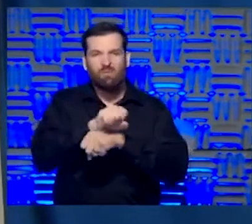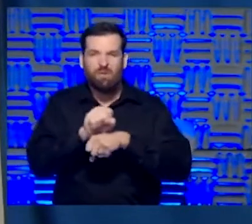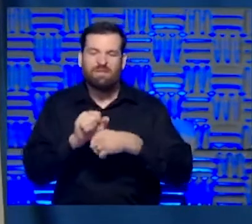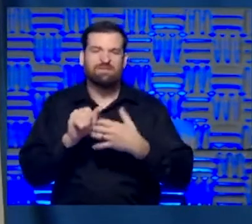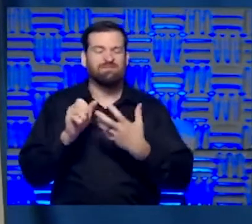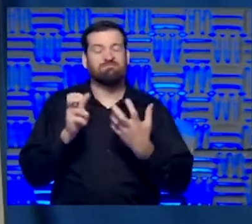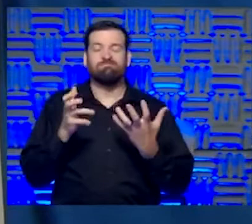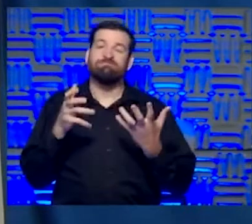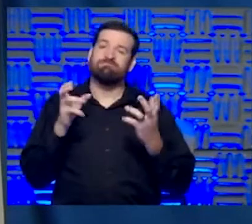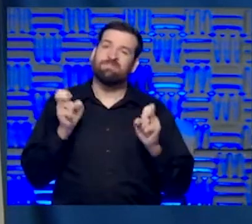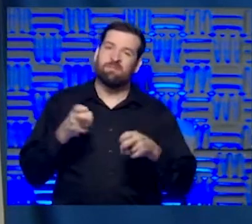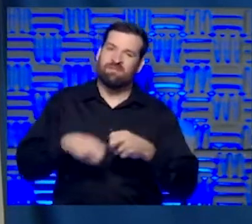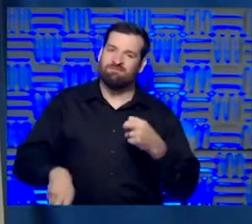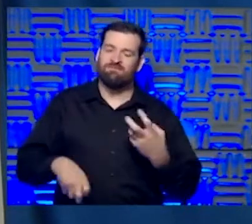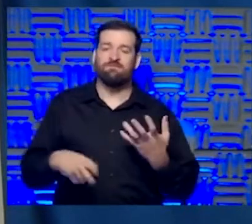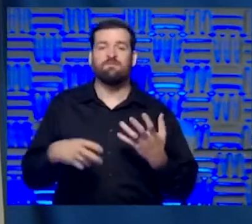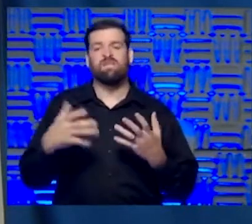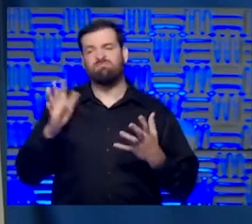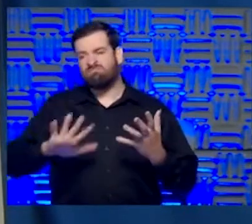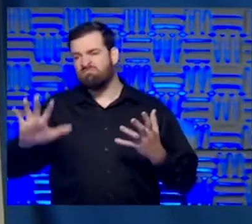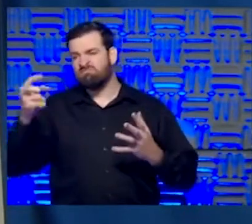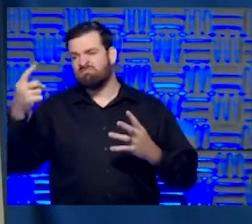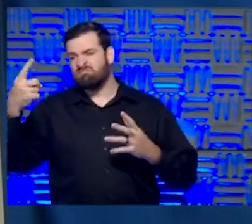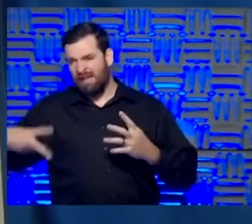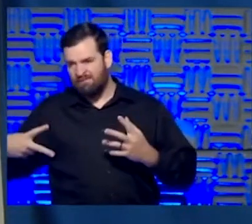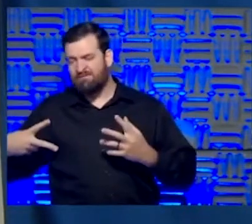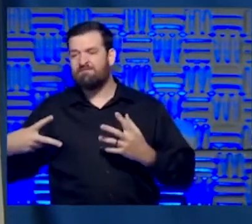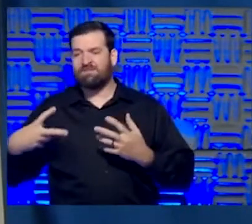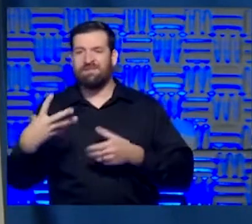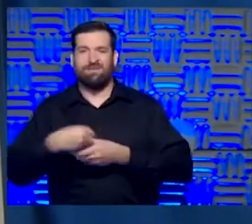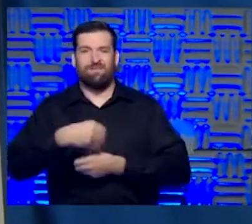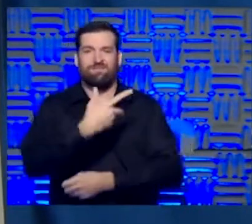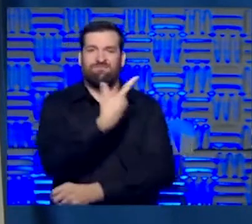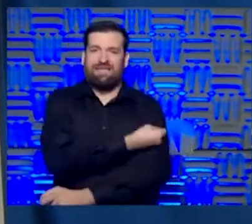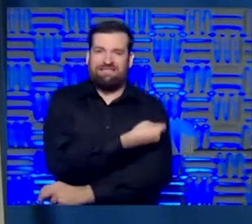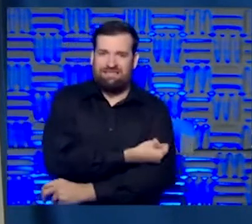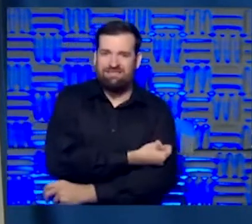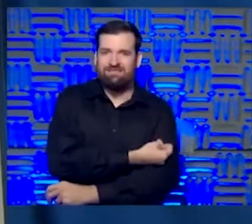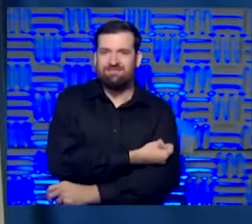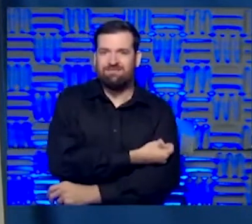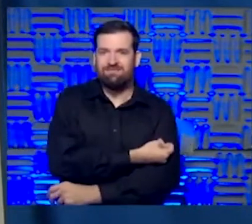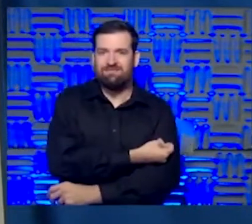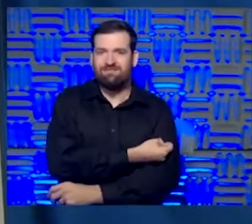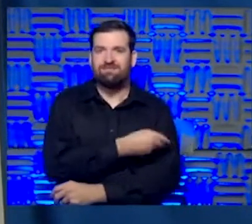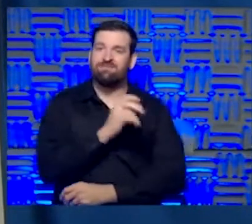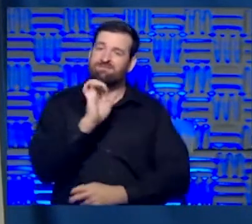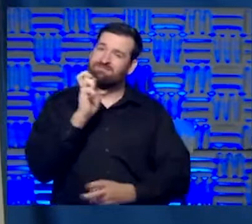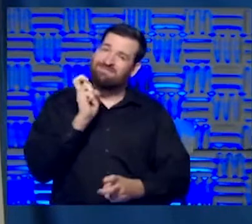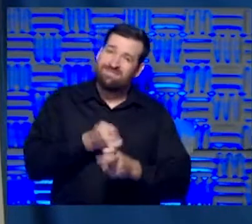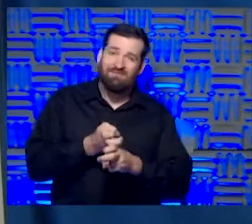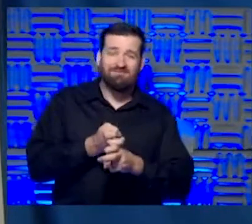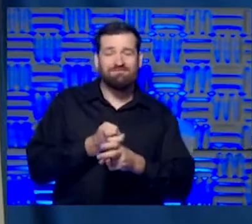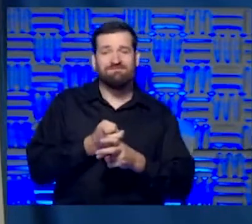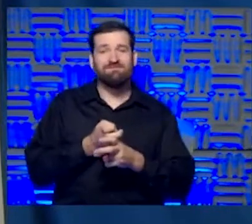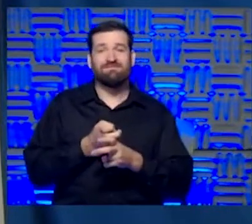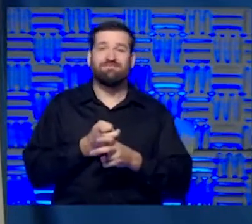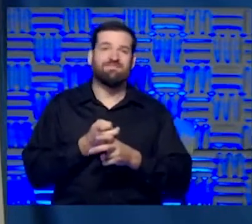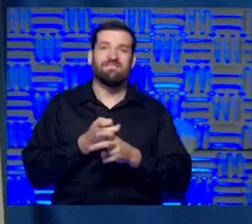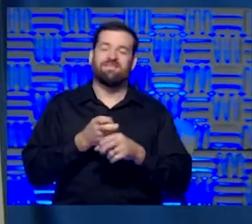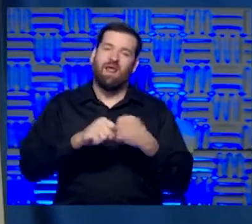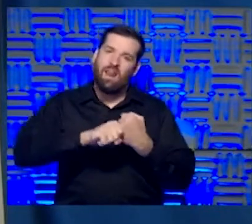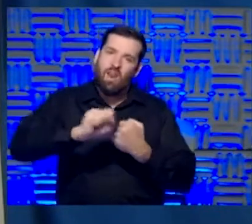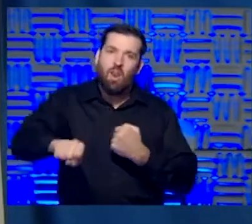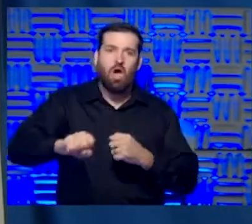then, about half of the well child visits have vaccines with them, and so that's really hard to do. It's up there with the lung exam. Can't really